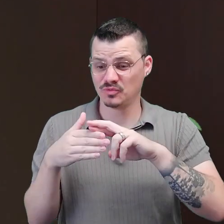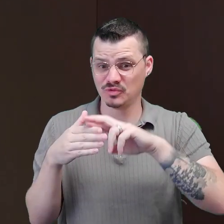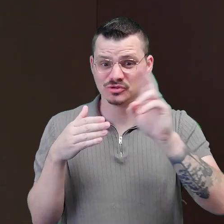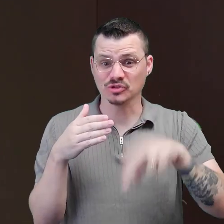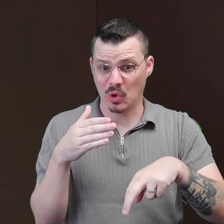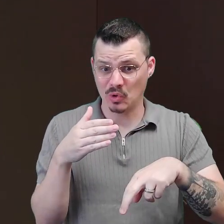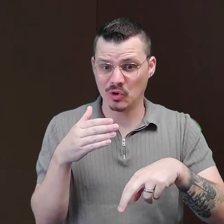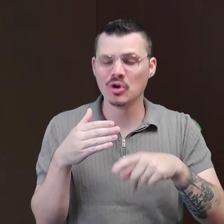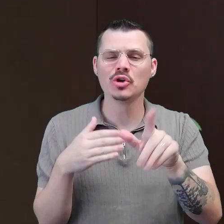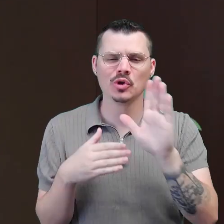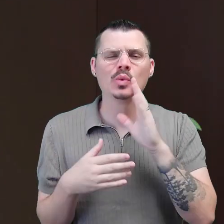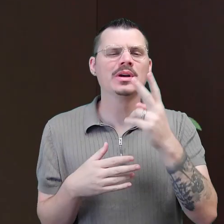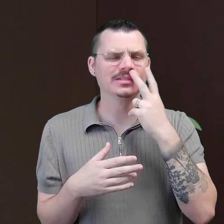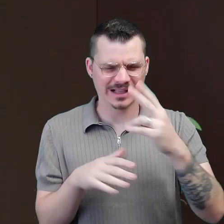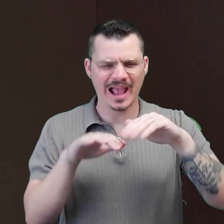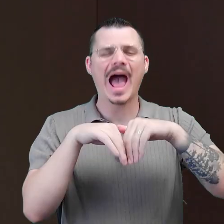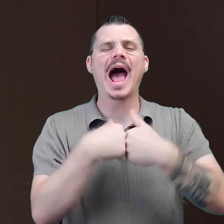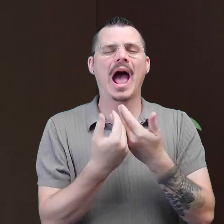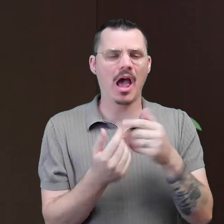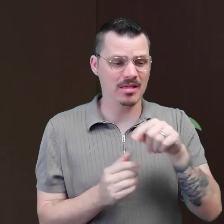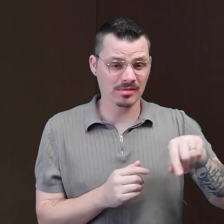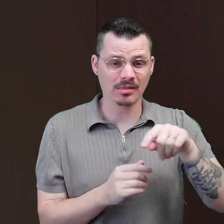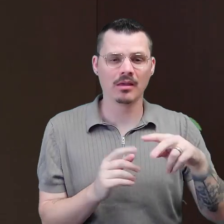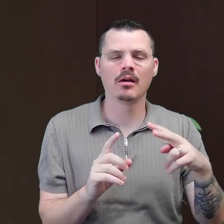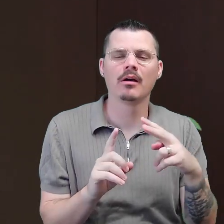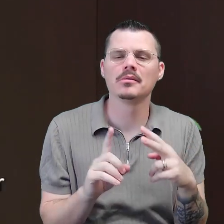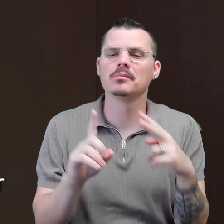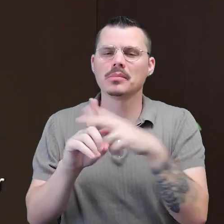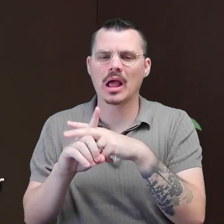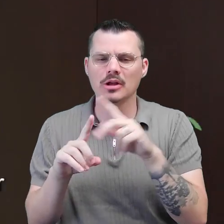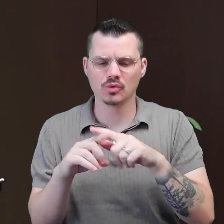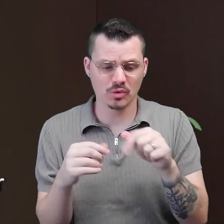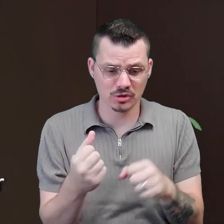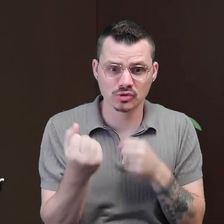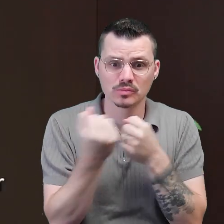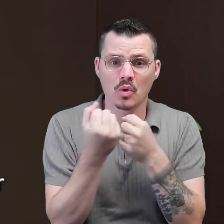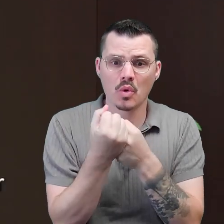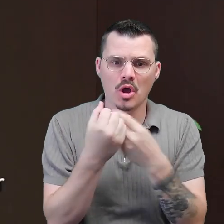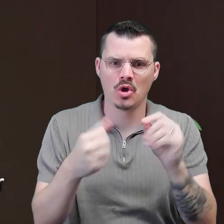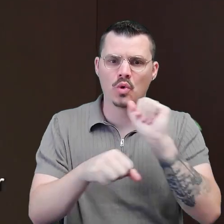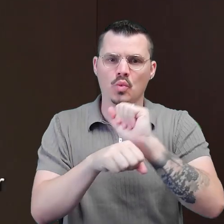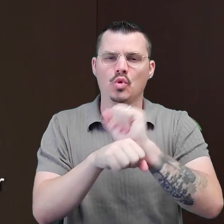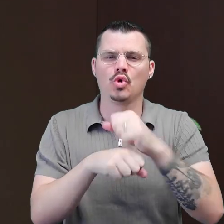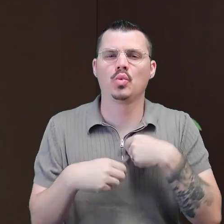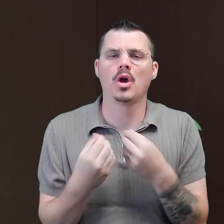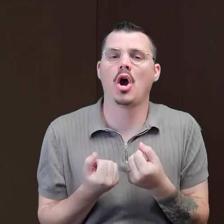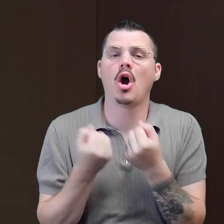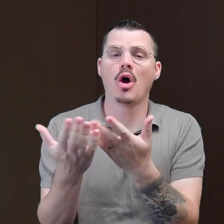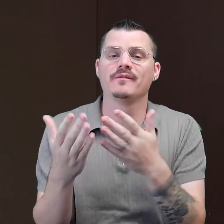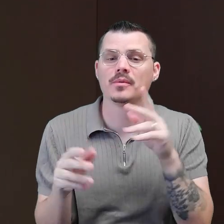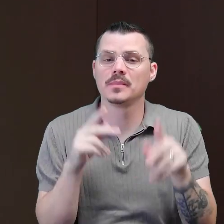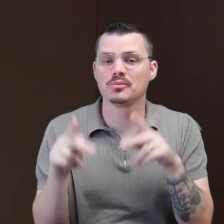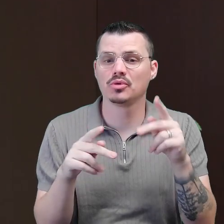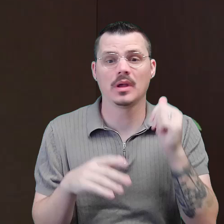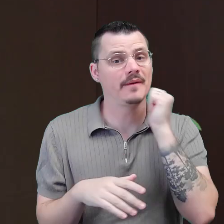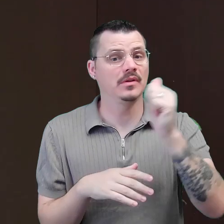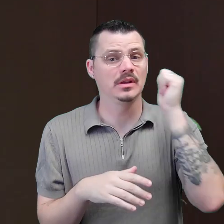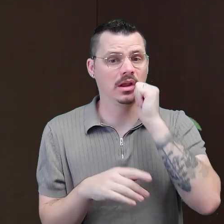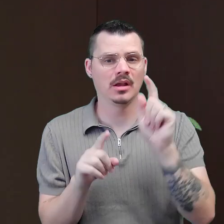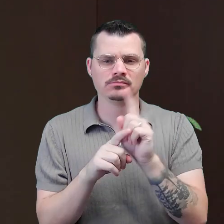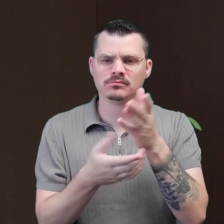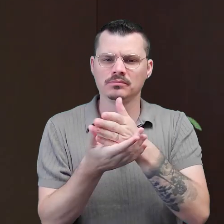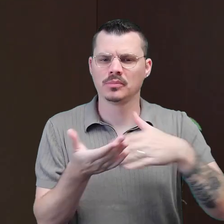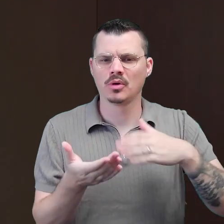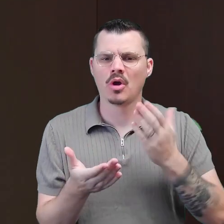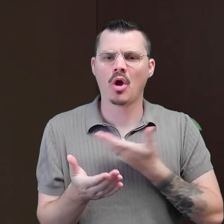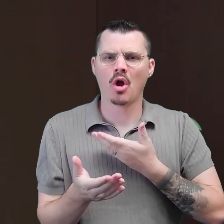the results of it, you'll see how it may apply to the kind of supports and work we offer people every day